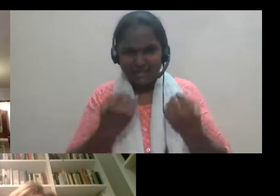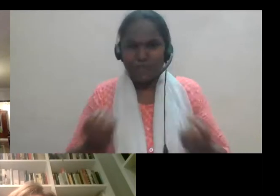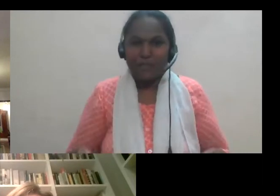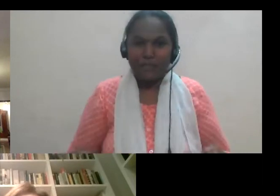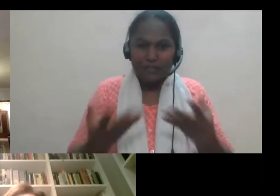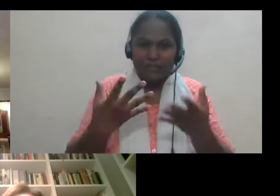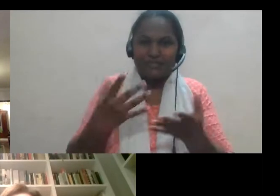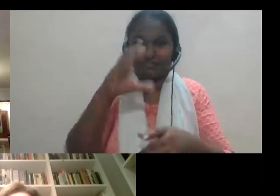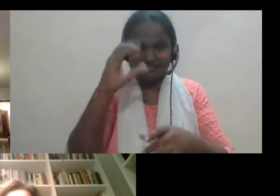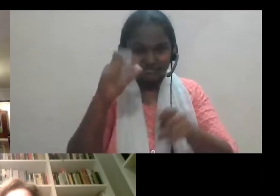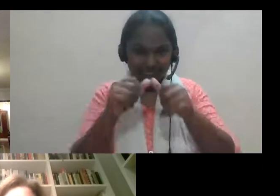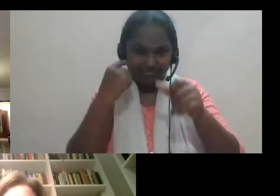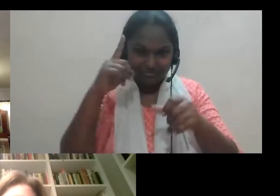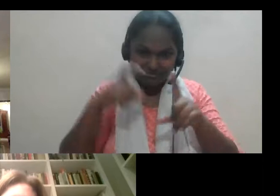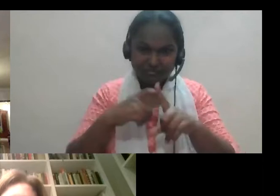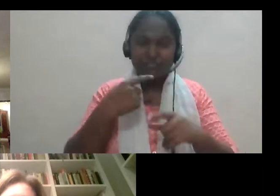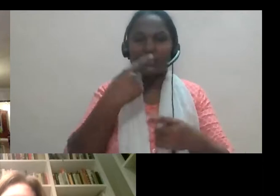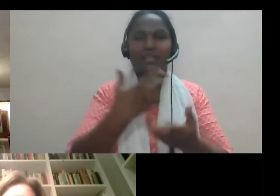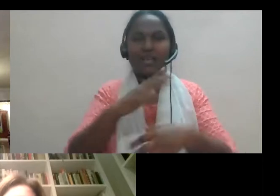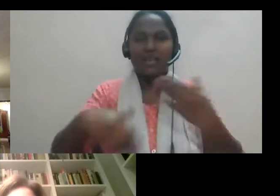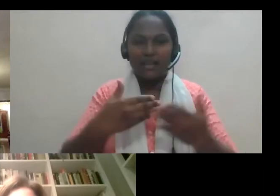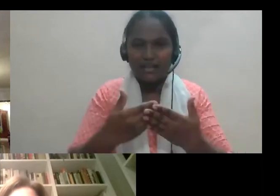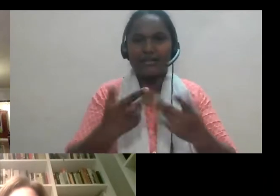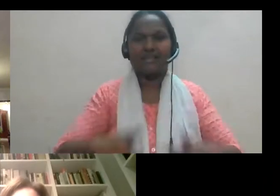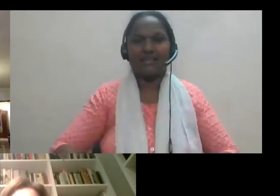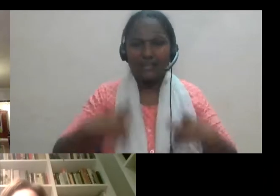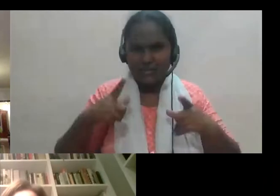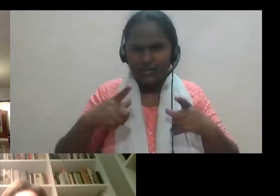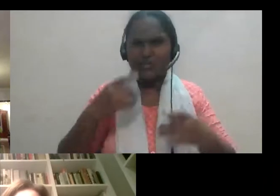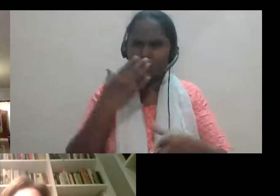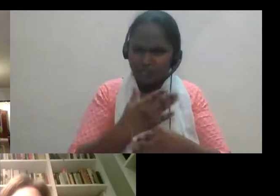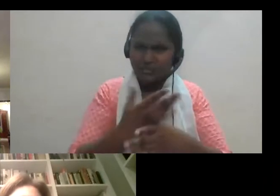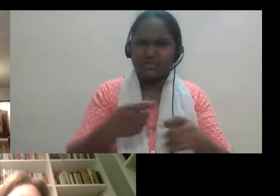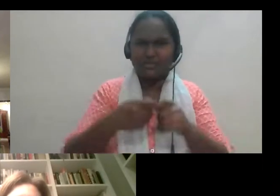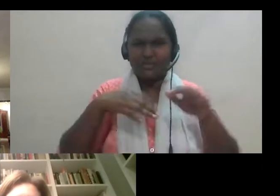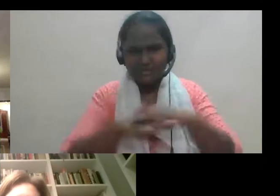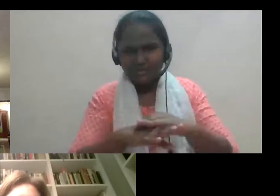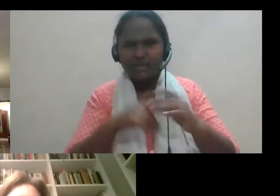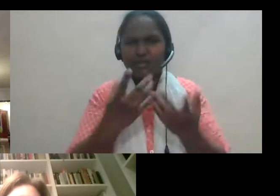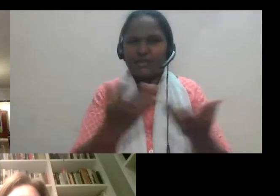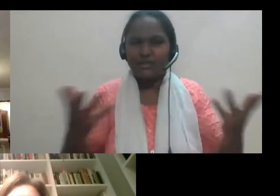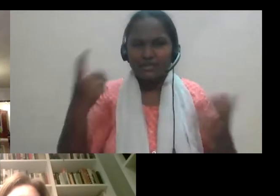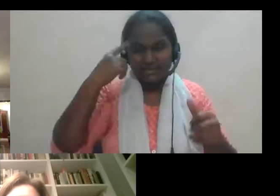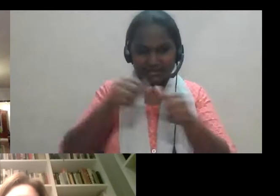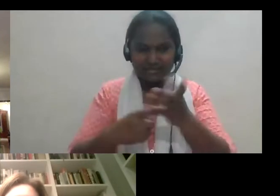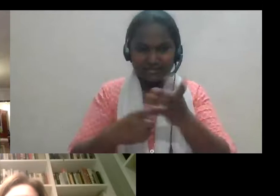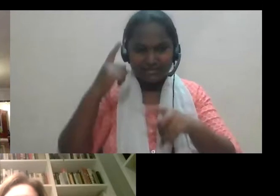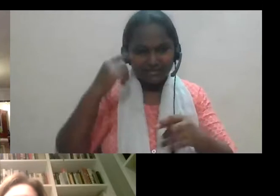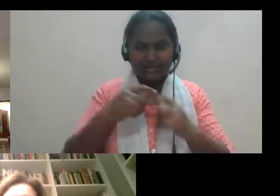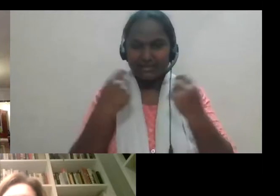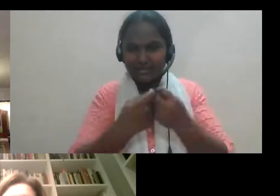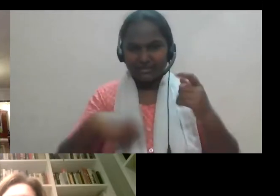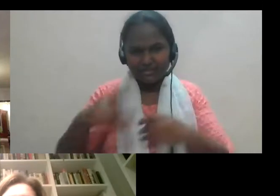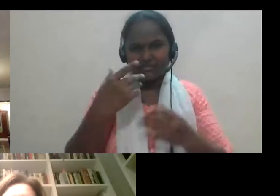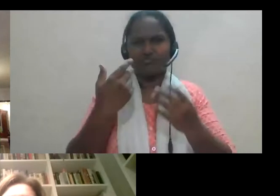location, for you to tell us about the city you live and work in, because when one thinks of Argentina, you think of scintillating